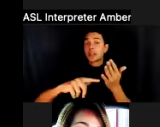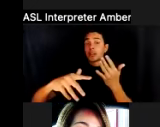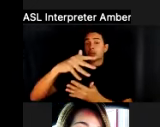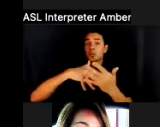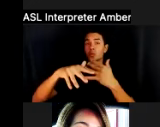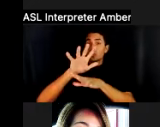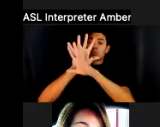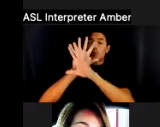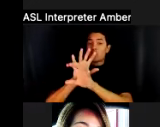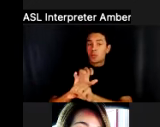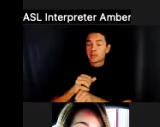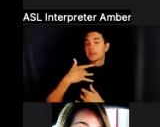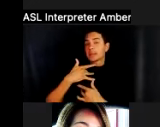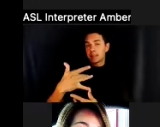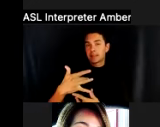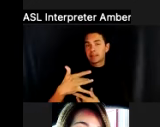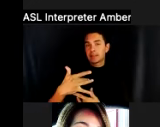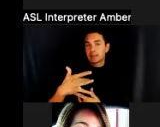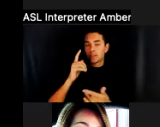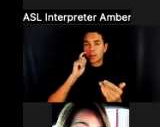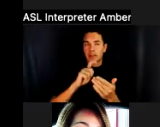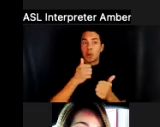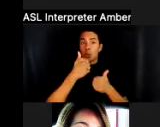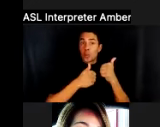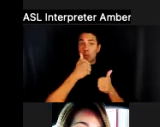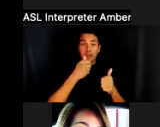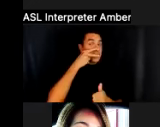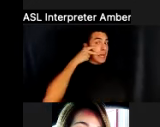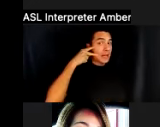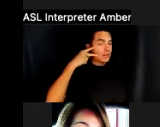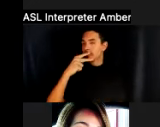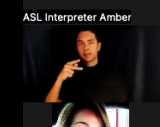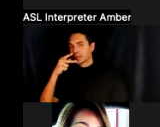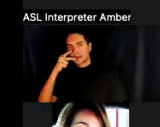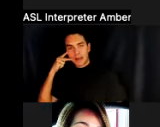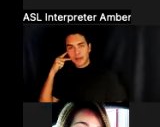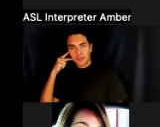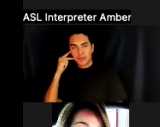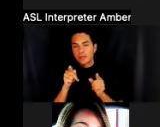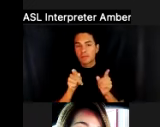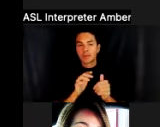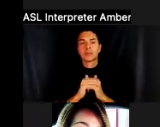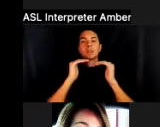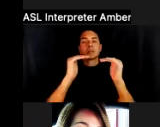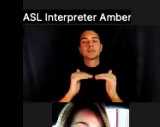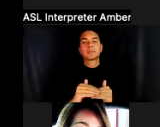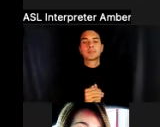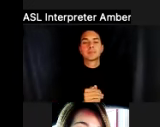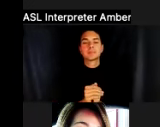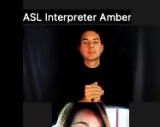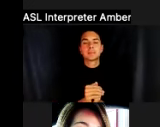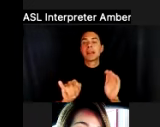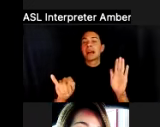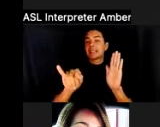values, and then identifying alternatives that engage individuals, again, like allies, community,